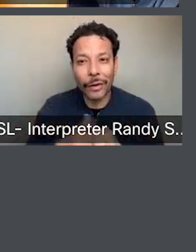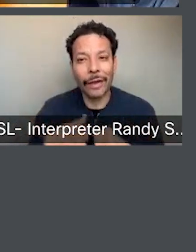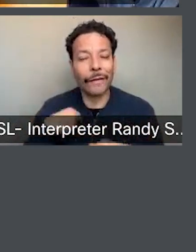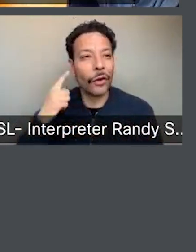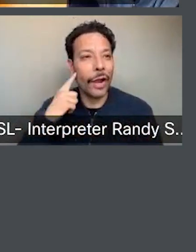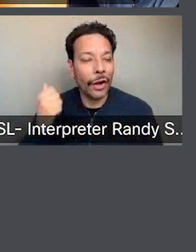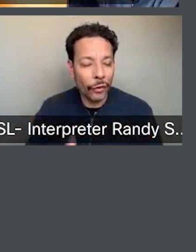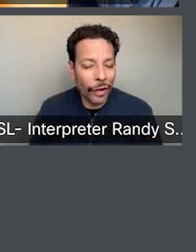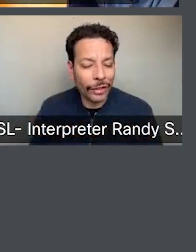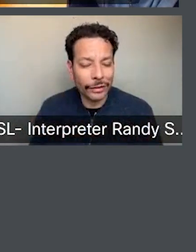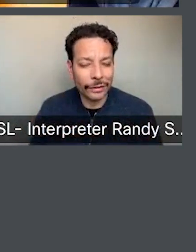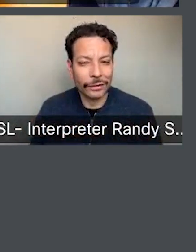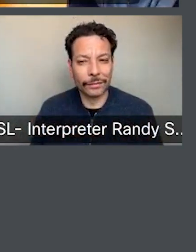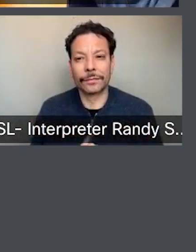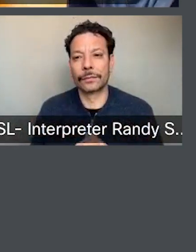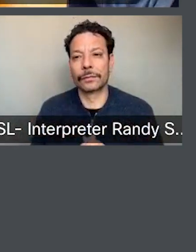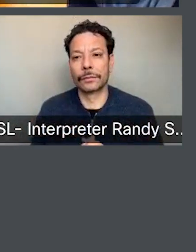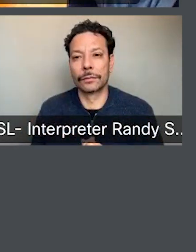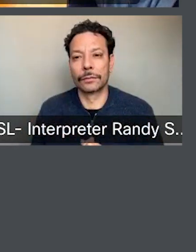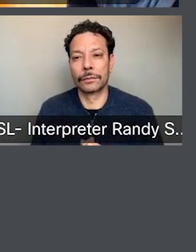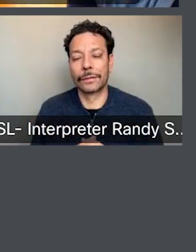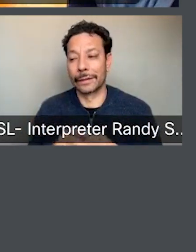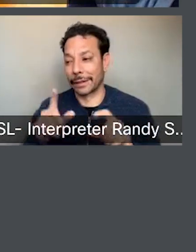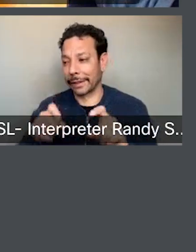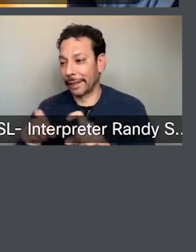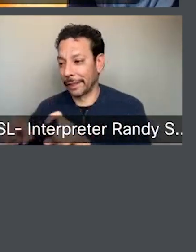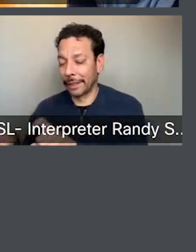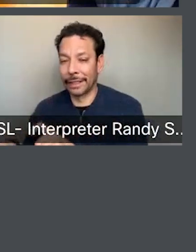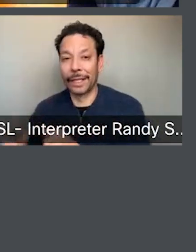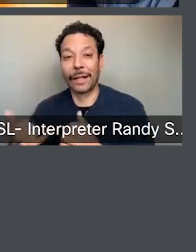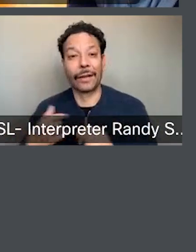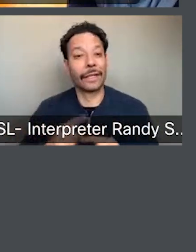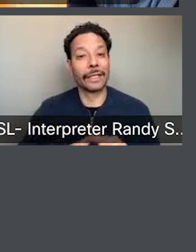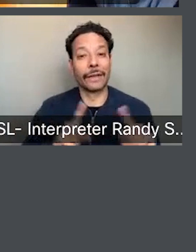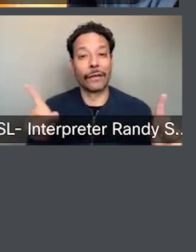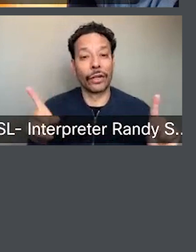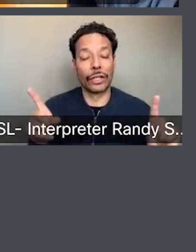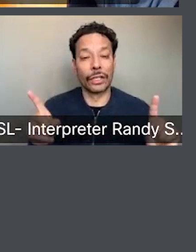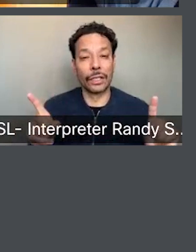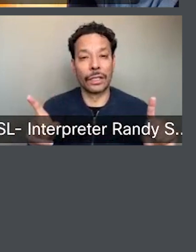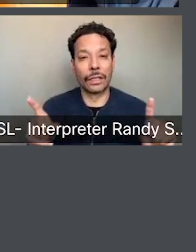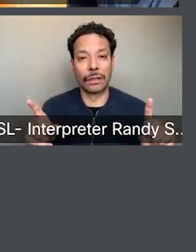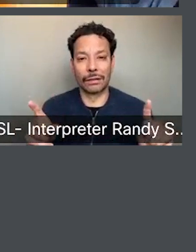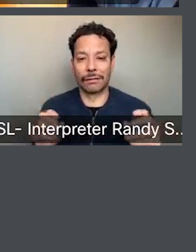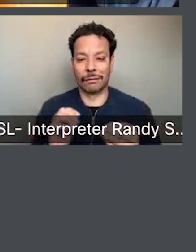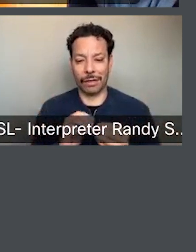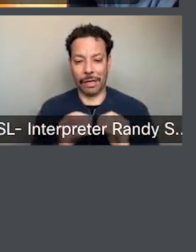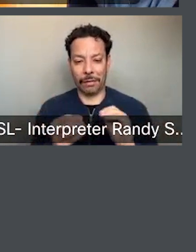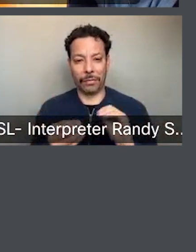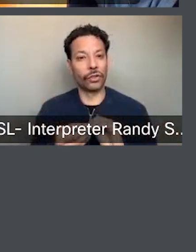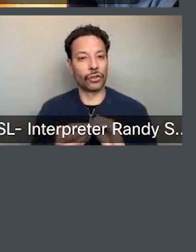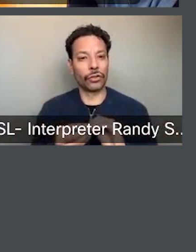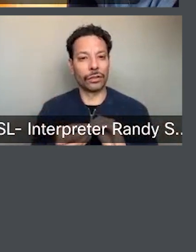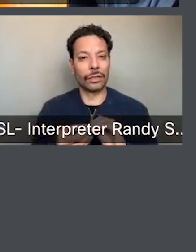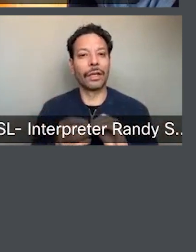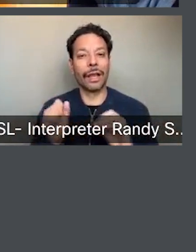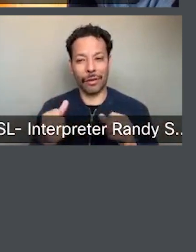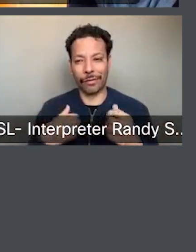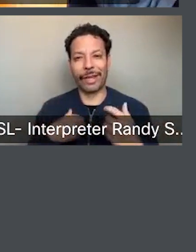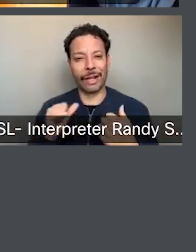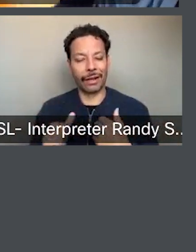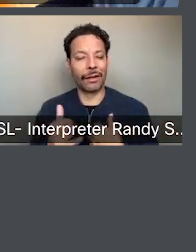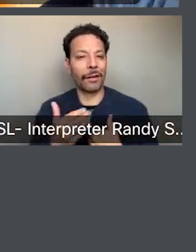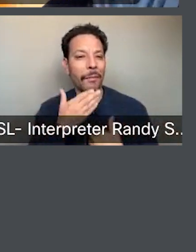hearing loss to test. The difference in just the sheer numbers ought to allow us